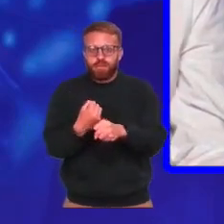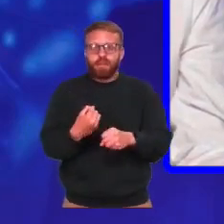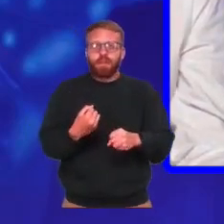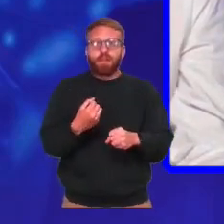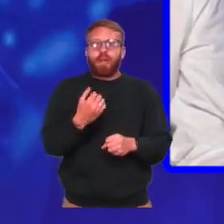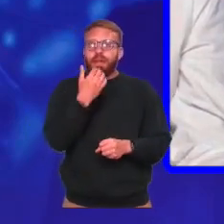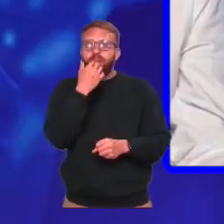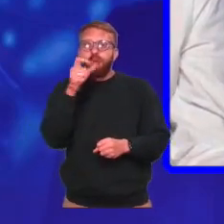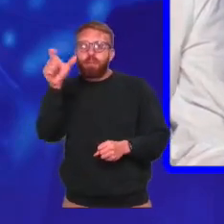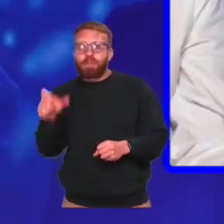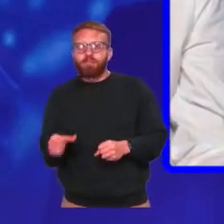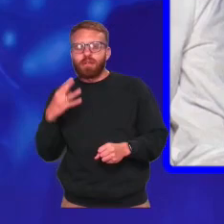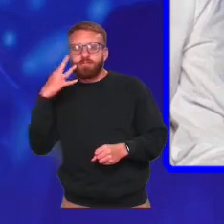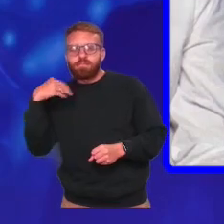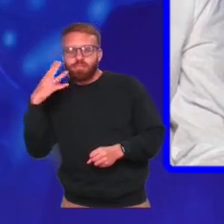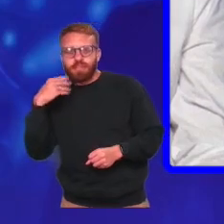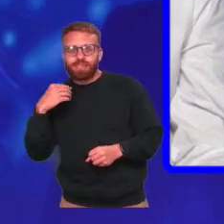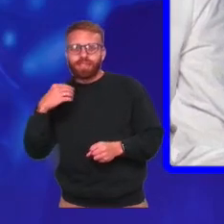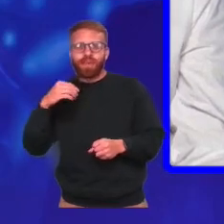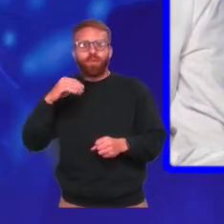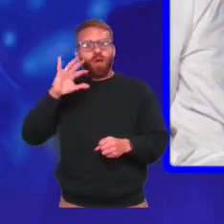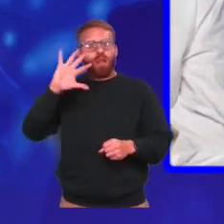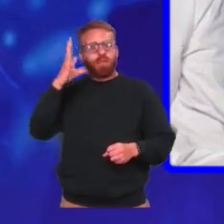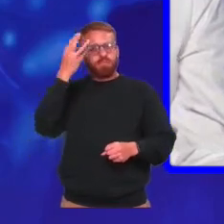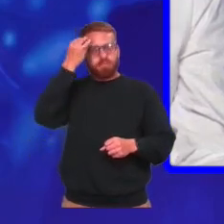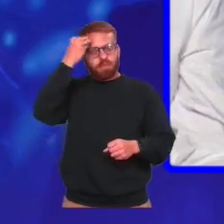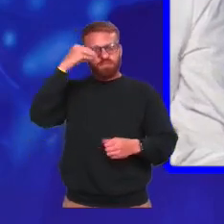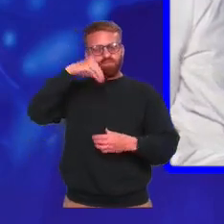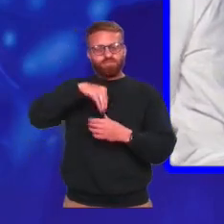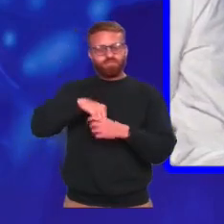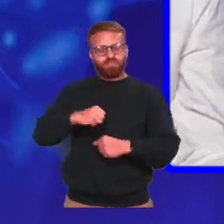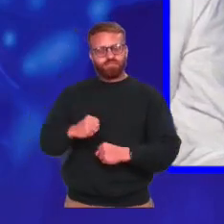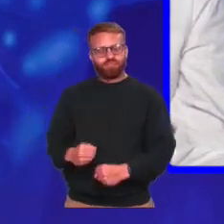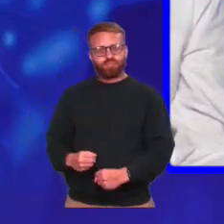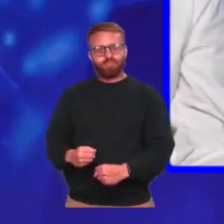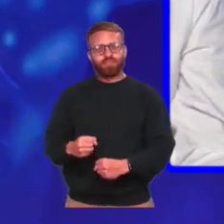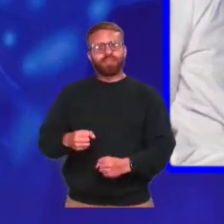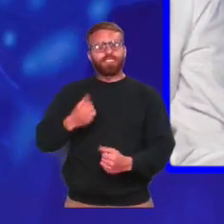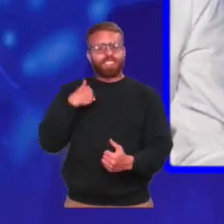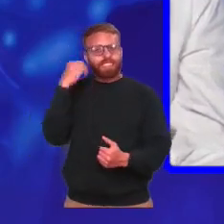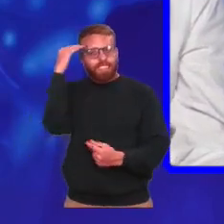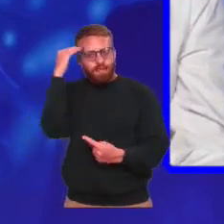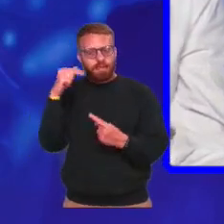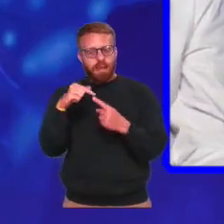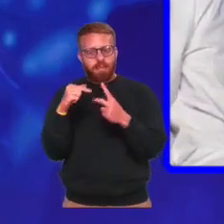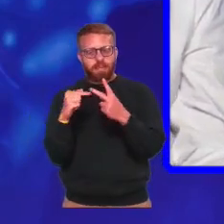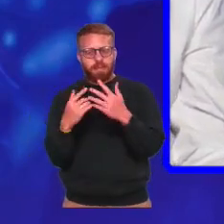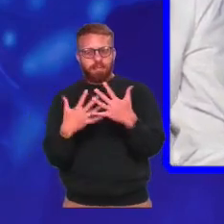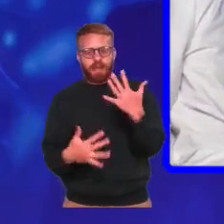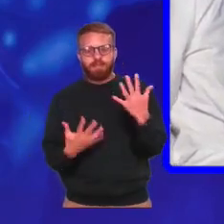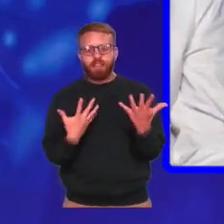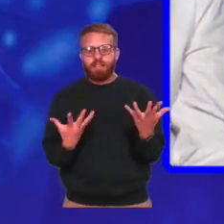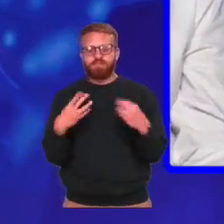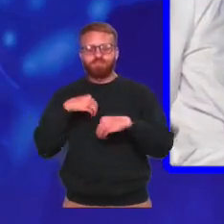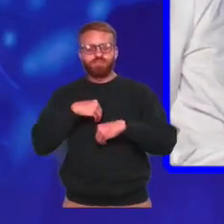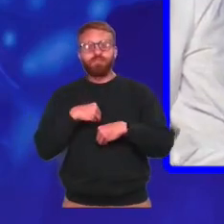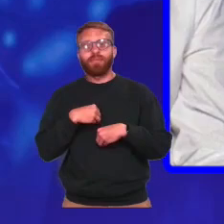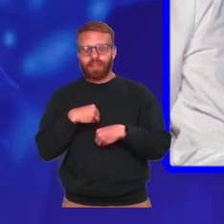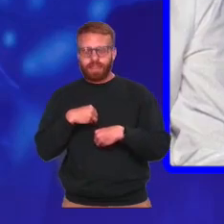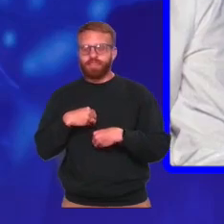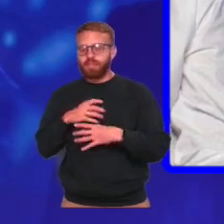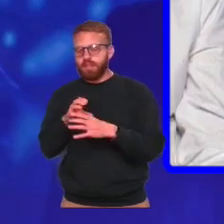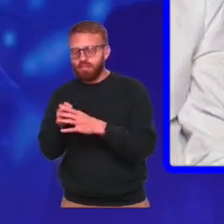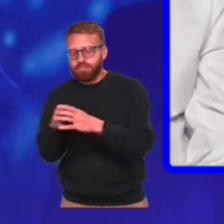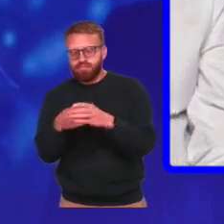disciplines that I just mentioned and can extend our teams into the size that we need in order to deliver a game with the amount of content that you're